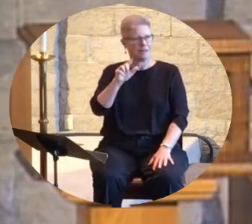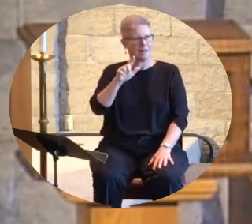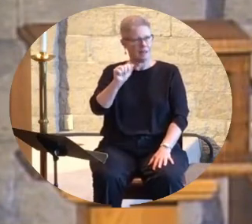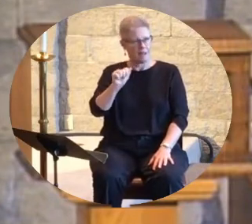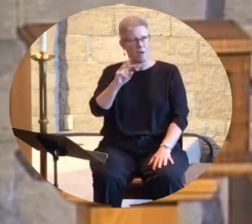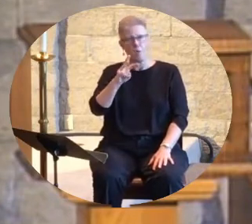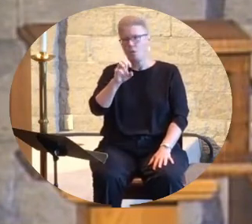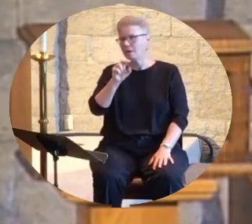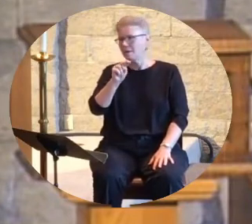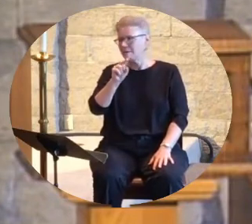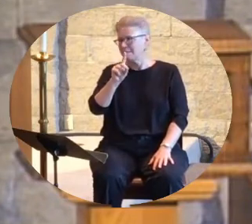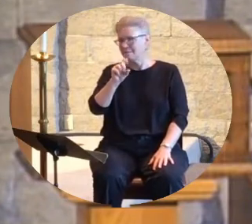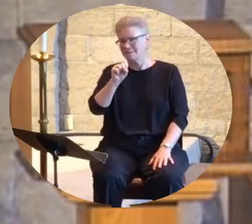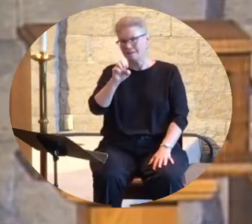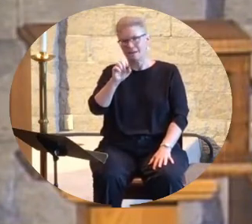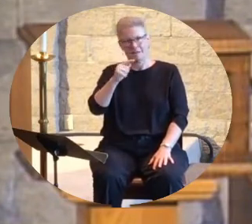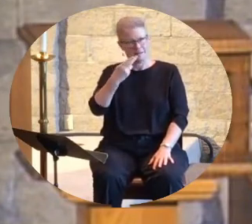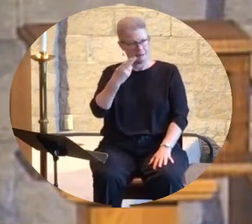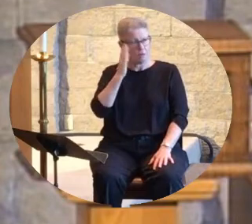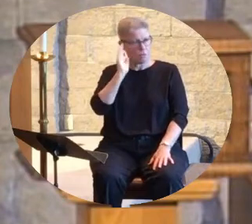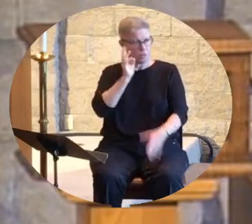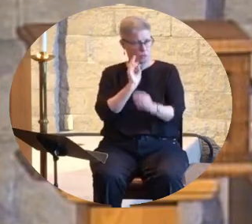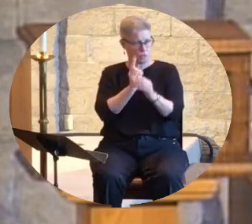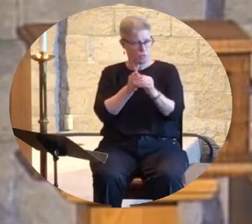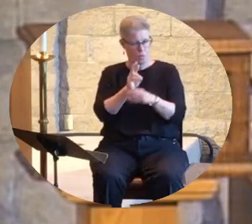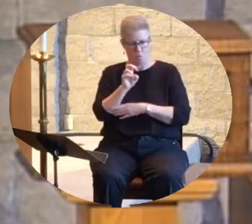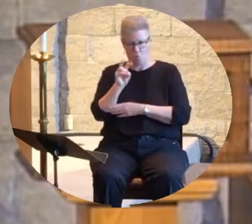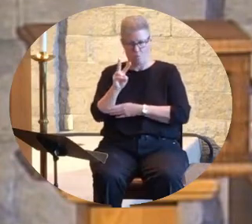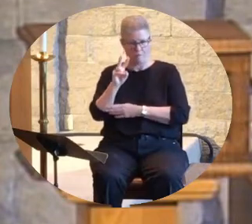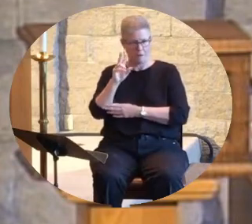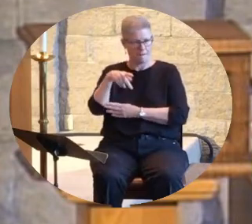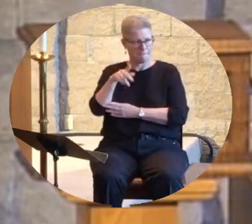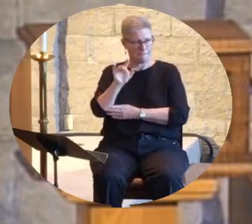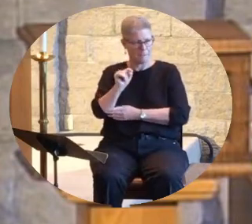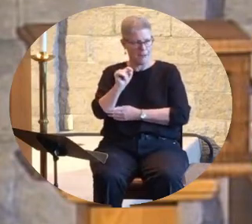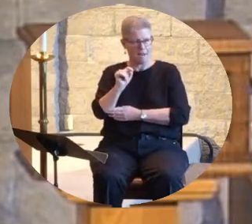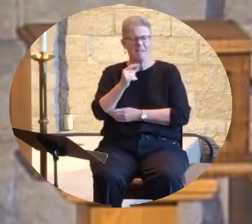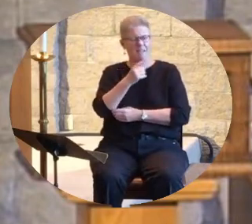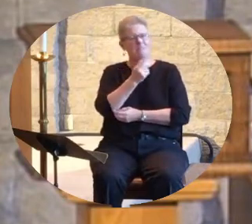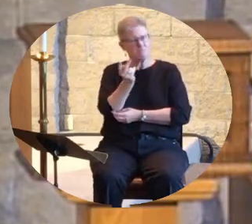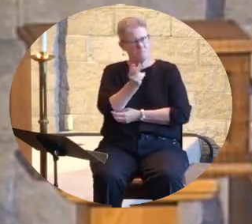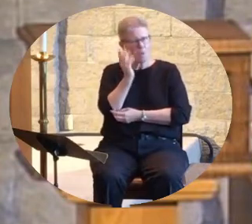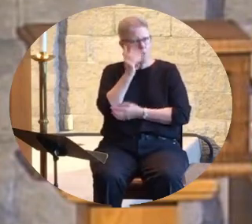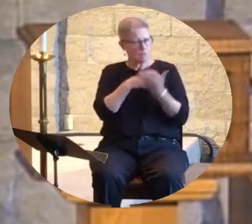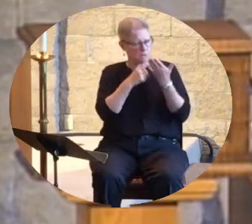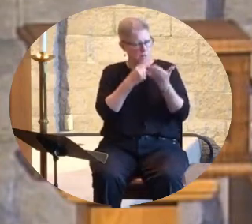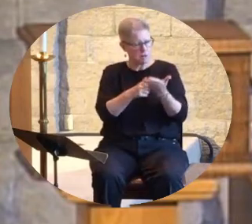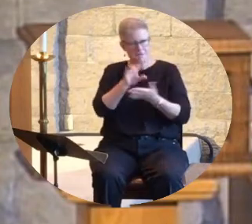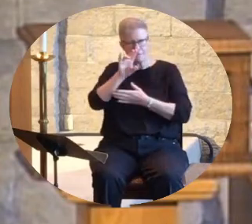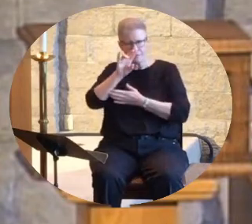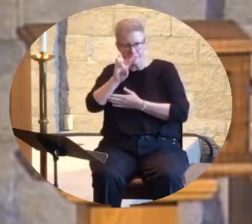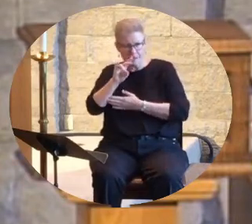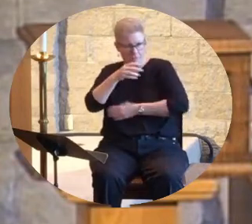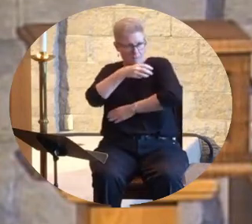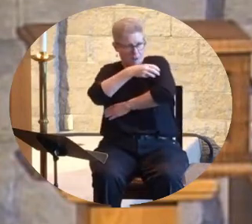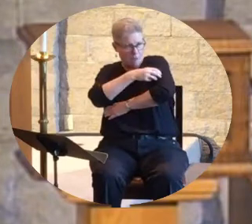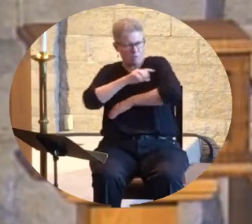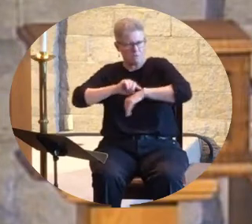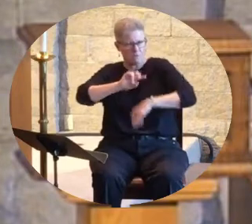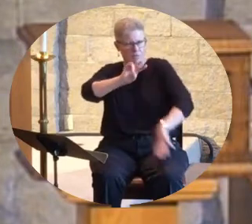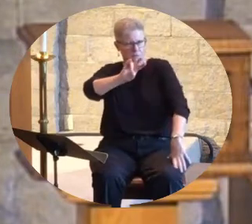Pat for a discussion of the 12 powers at 7 o'clock p.m.